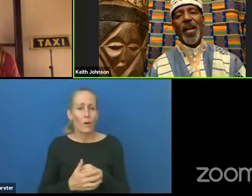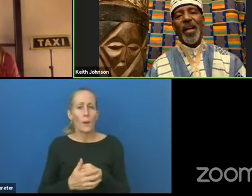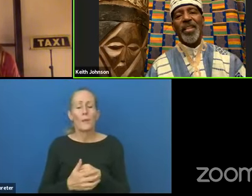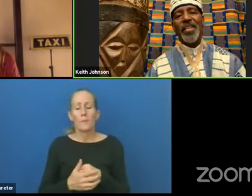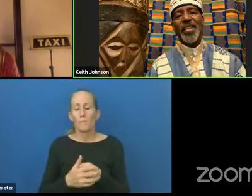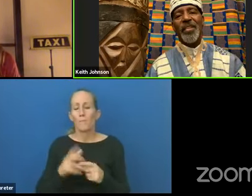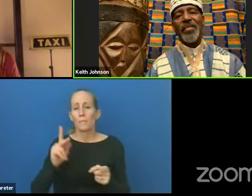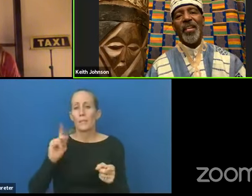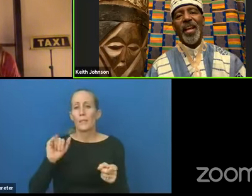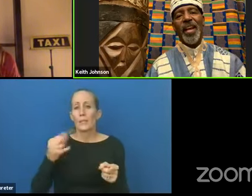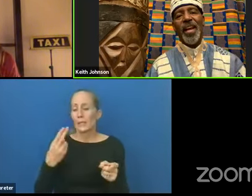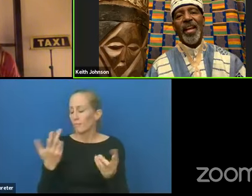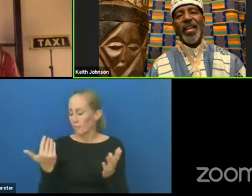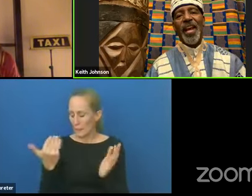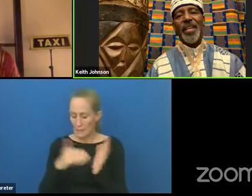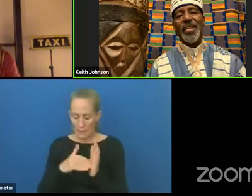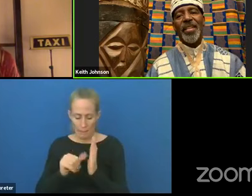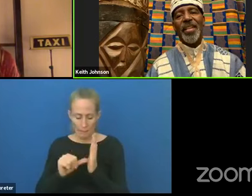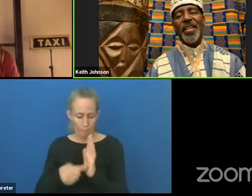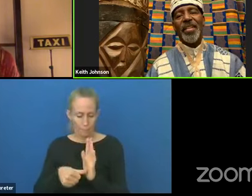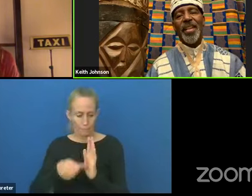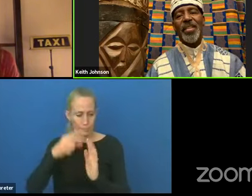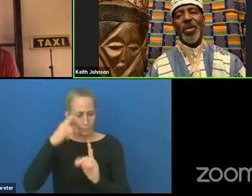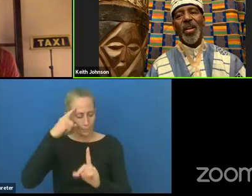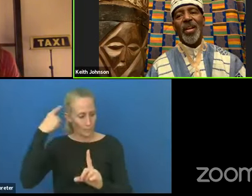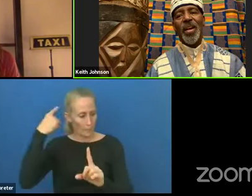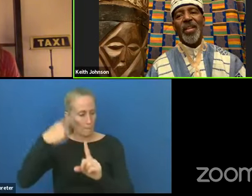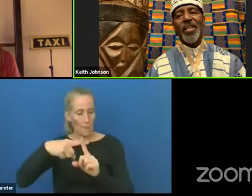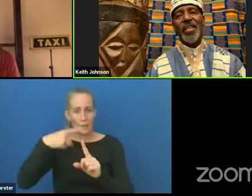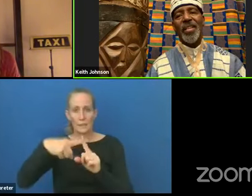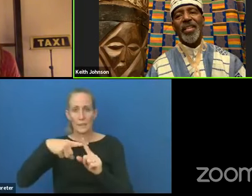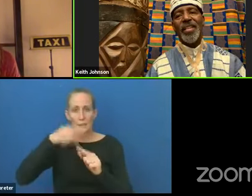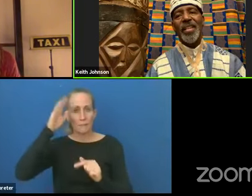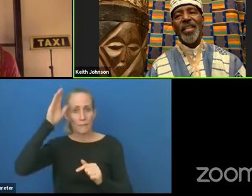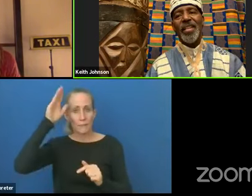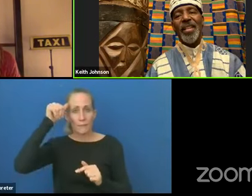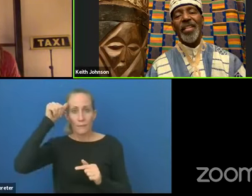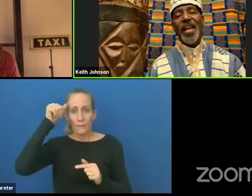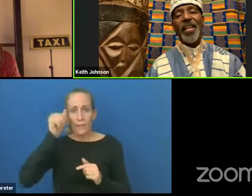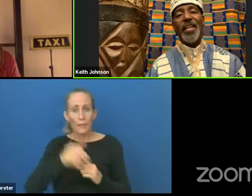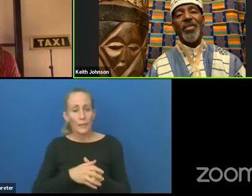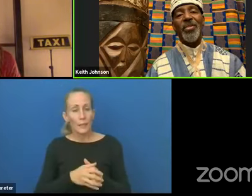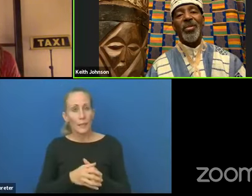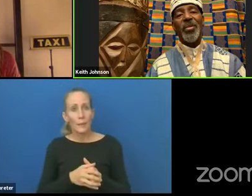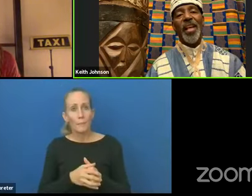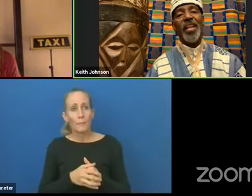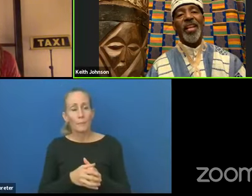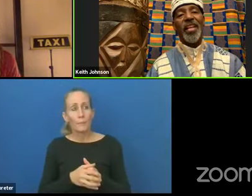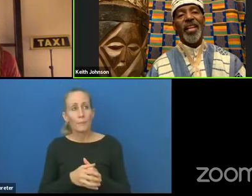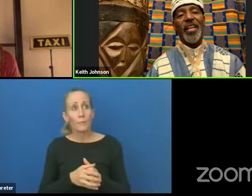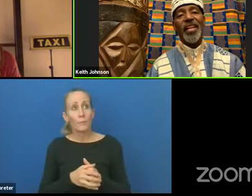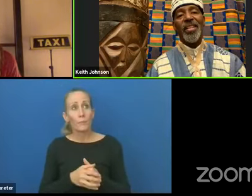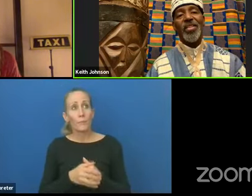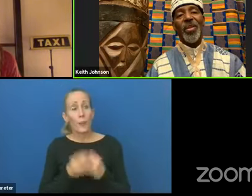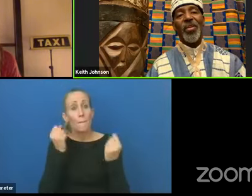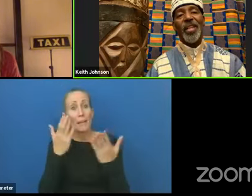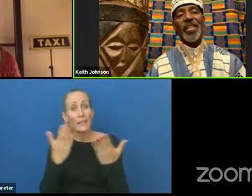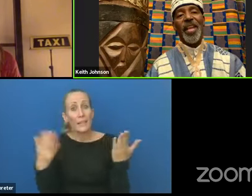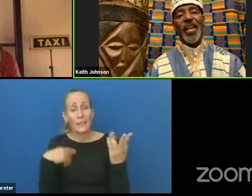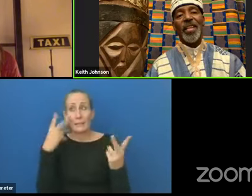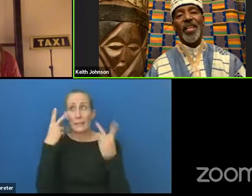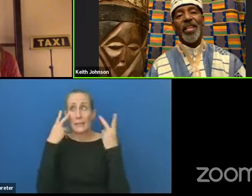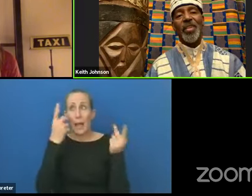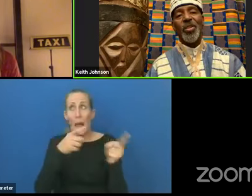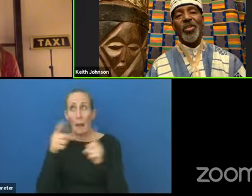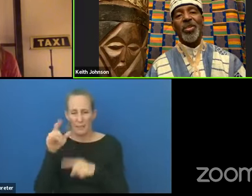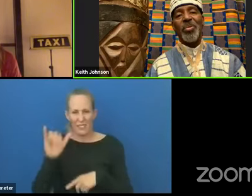stay positive. A lot of the things that's going on is things I live through daily. So it's